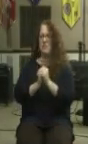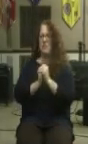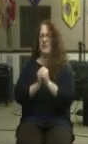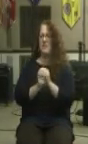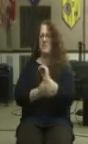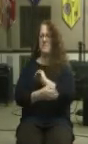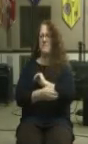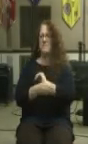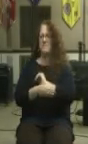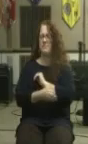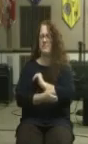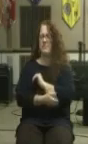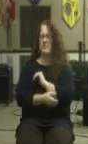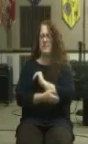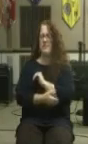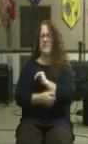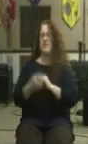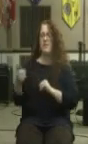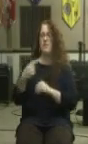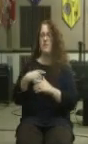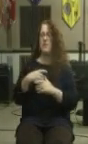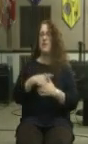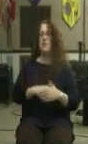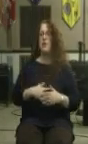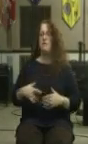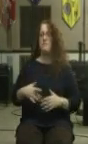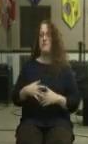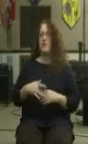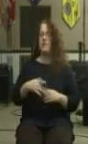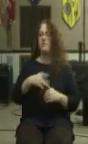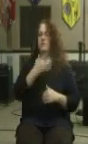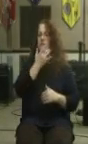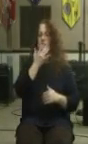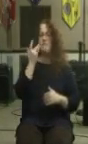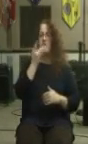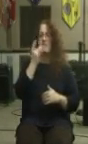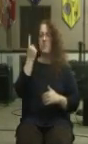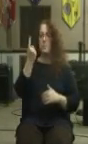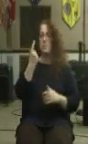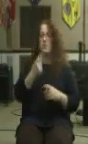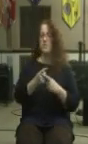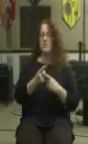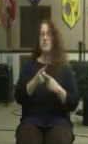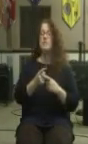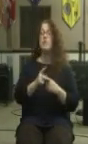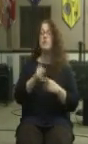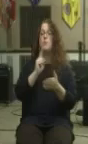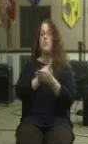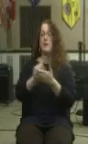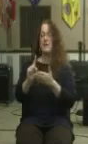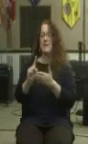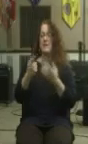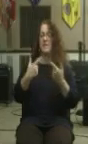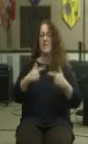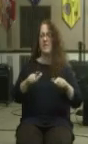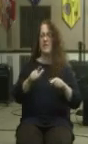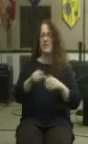Begin to pray if you haven't already. Those of you who are fasting once a week, when you fast, Lord